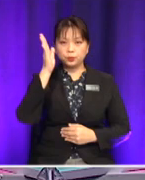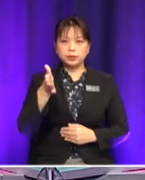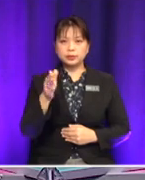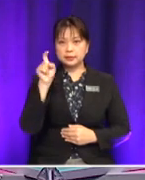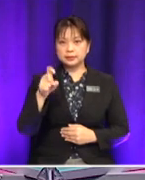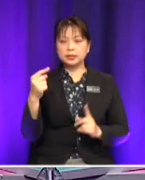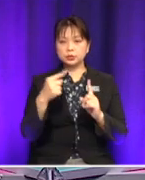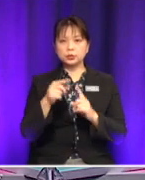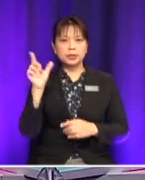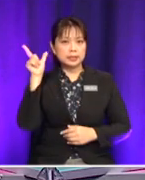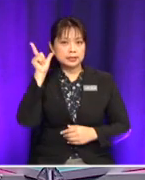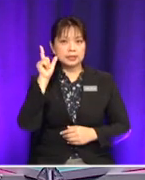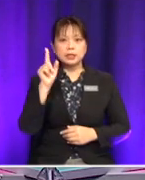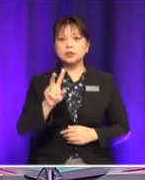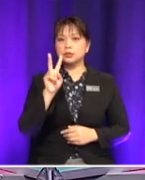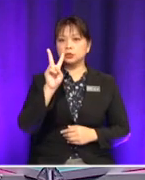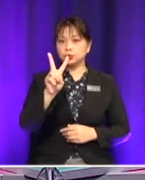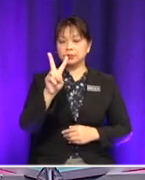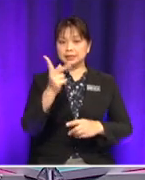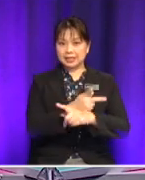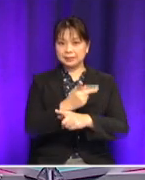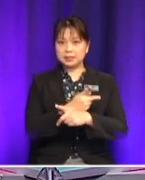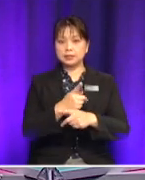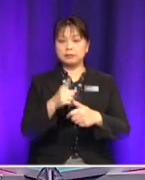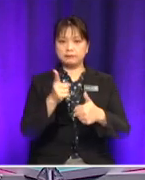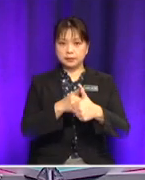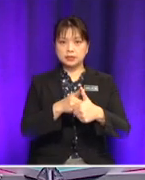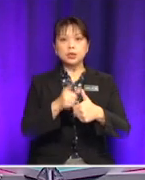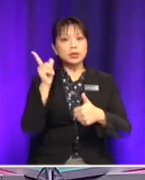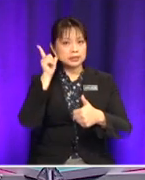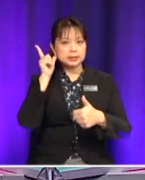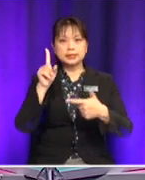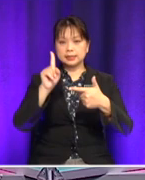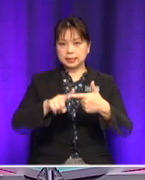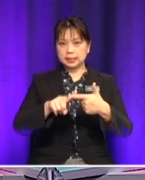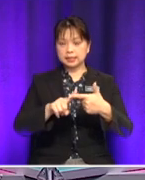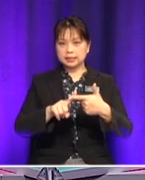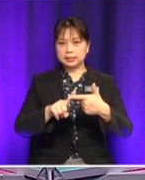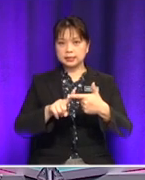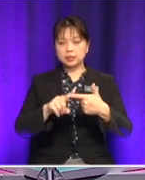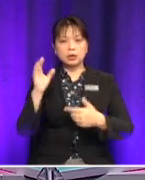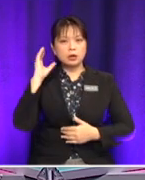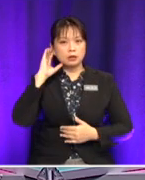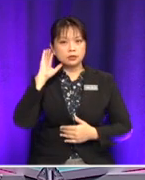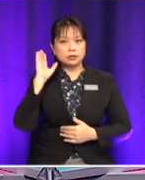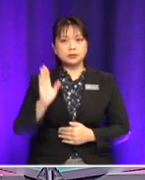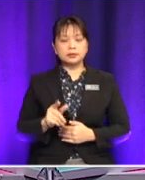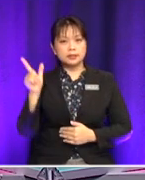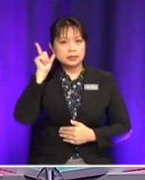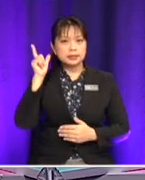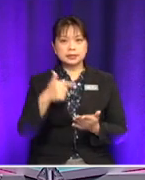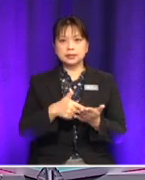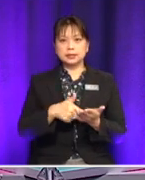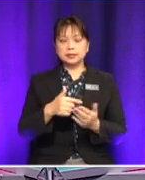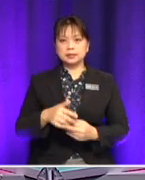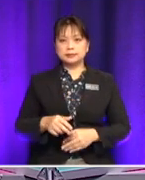can just double check your answers that you have heard in the first round. So we shall proceed to the second round, guys. Stay focused and continue jotting